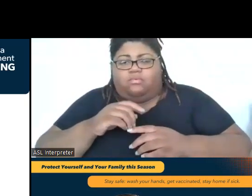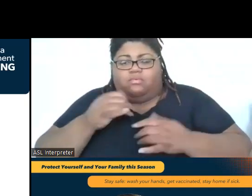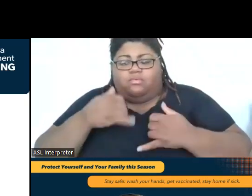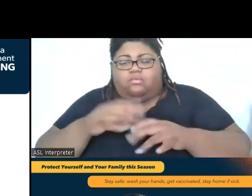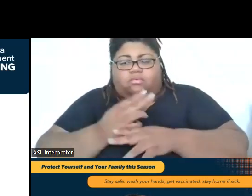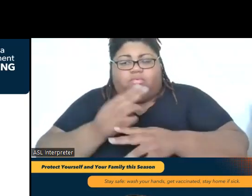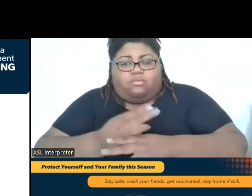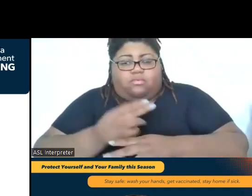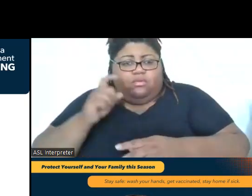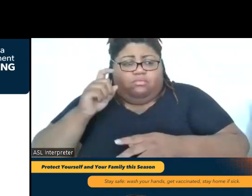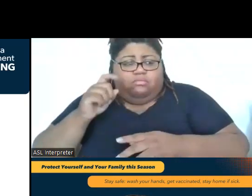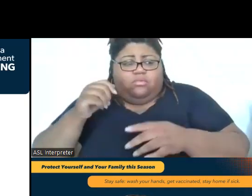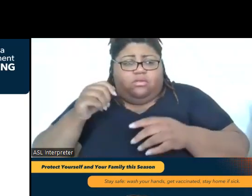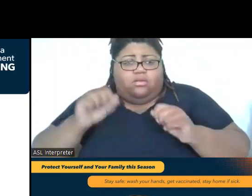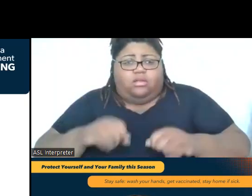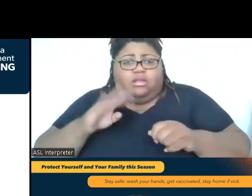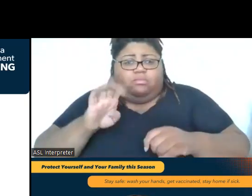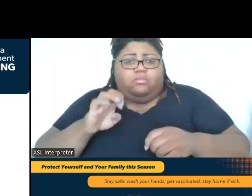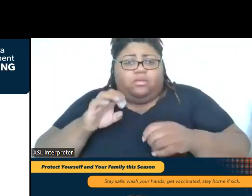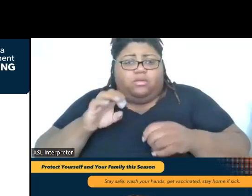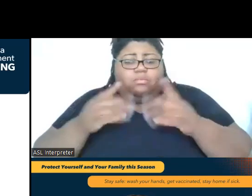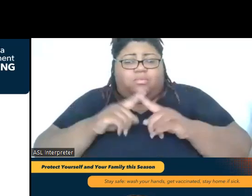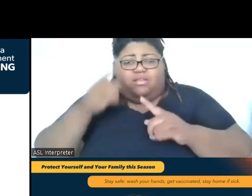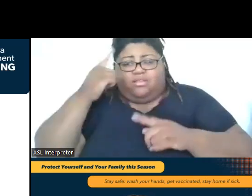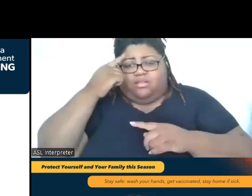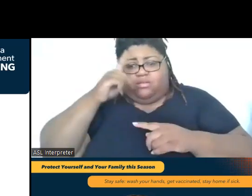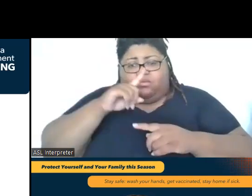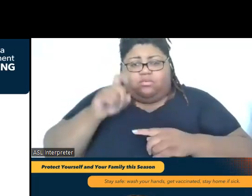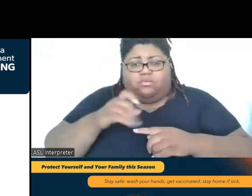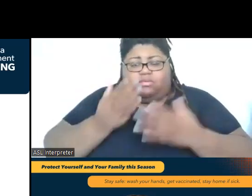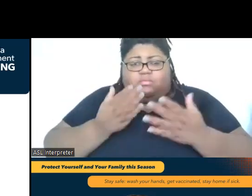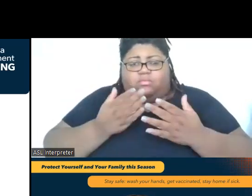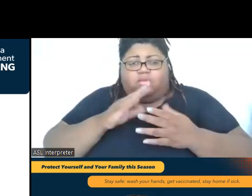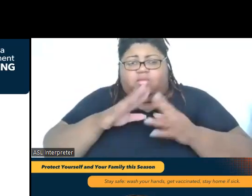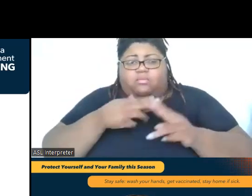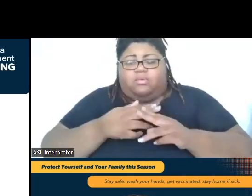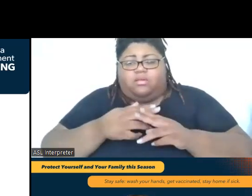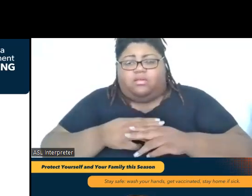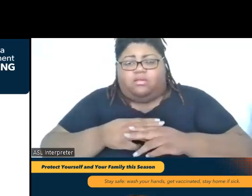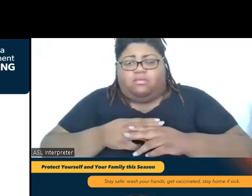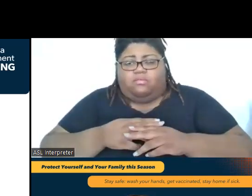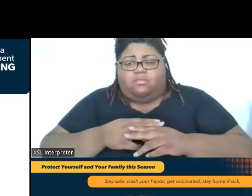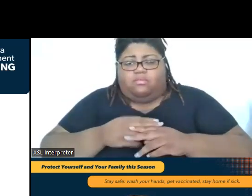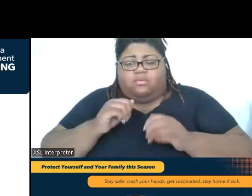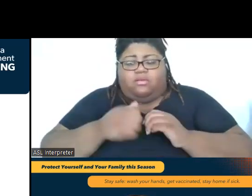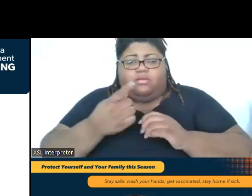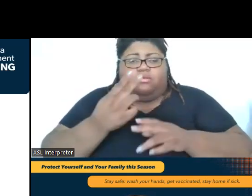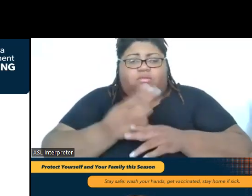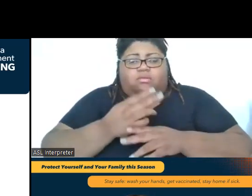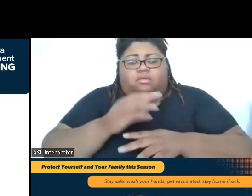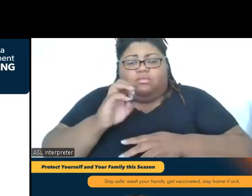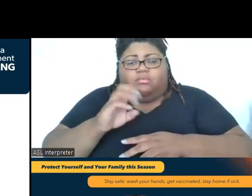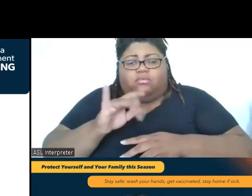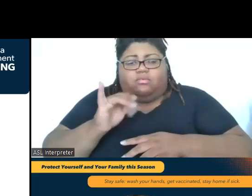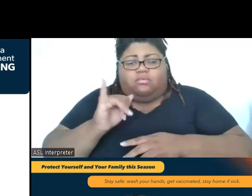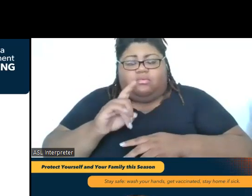allowed to be open. I think maybe the question is partially about how do you risk mitigate and find